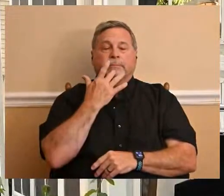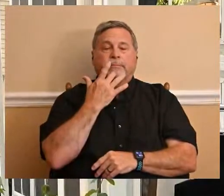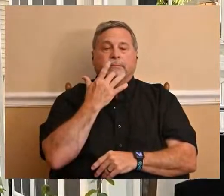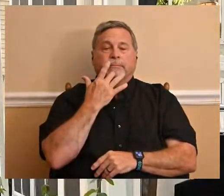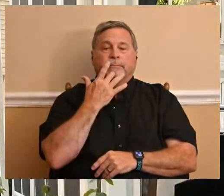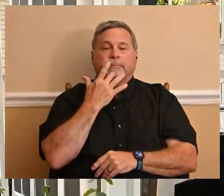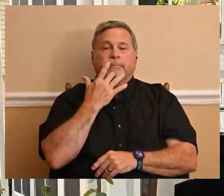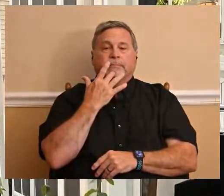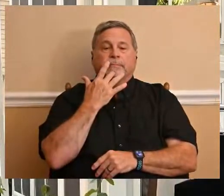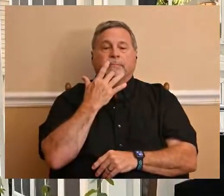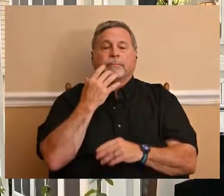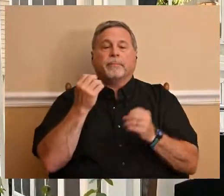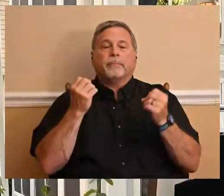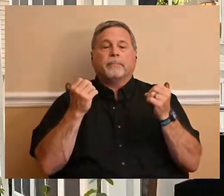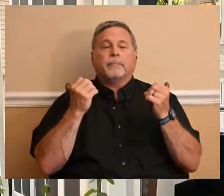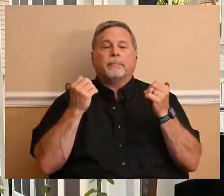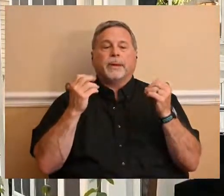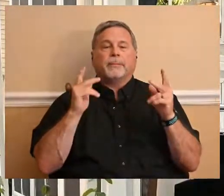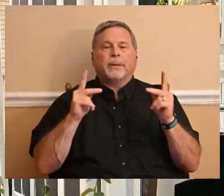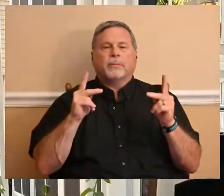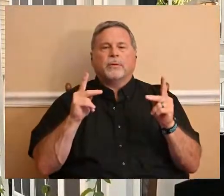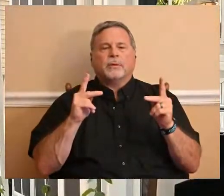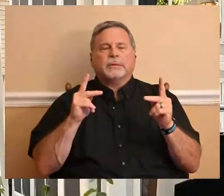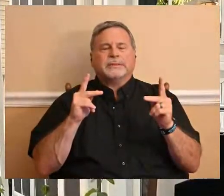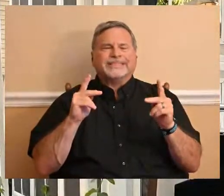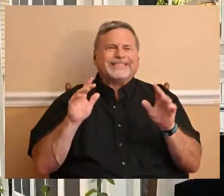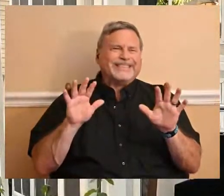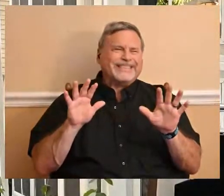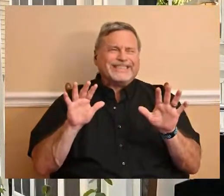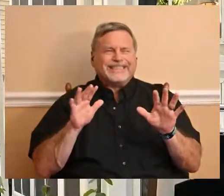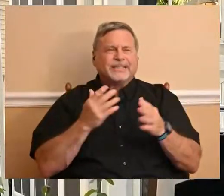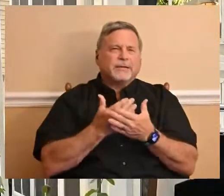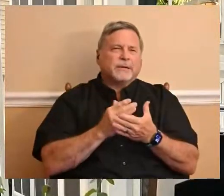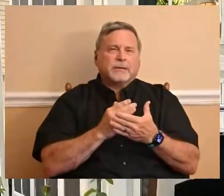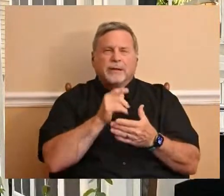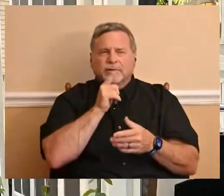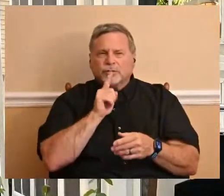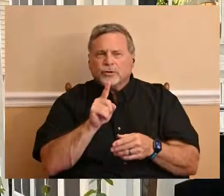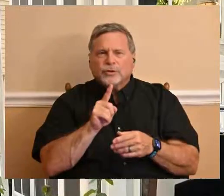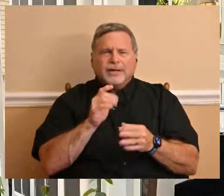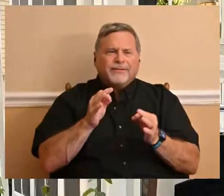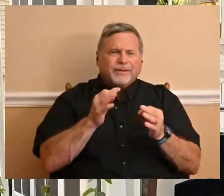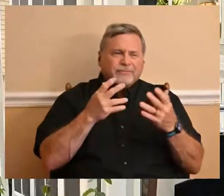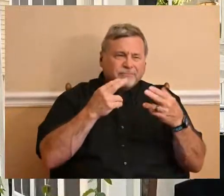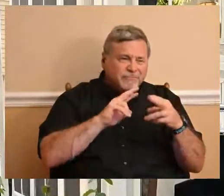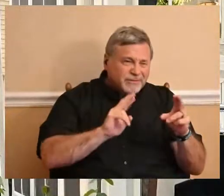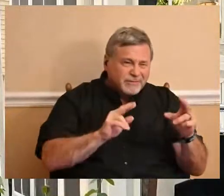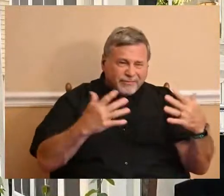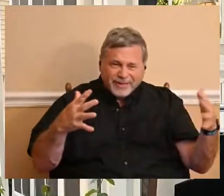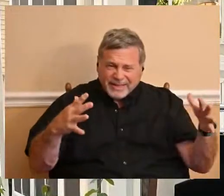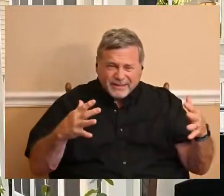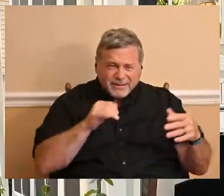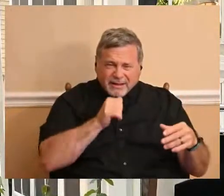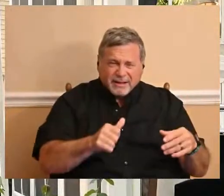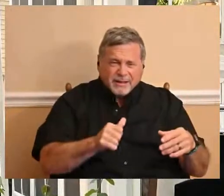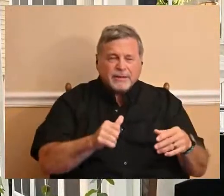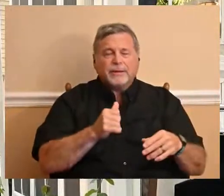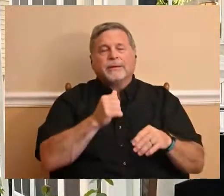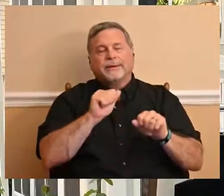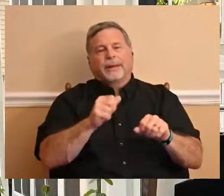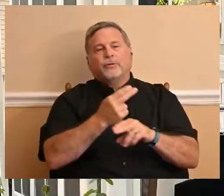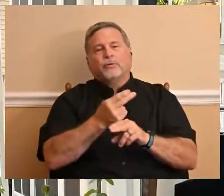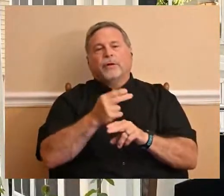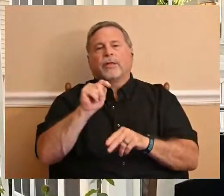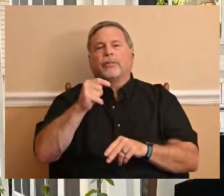you know, a lot of people, when they cook, they're not sure when it's done. You can use a thermometer with